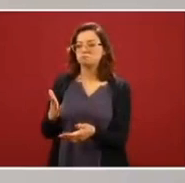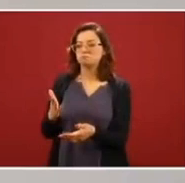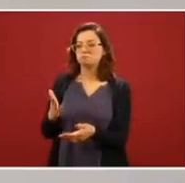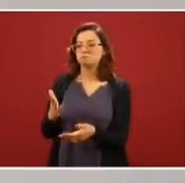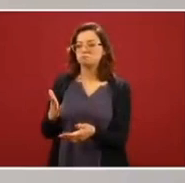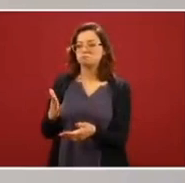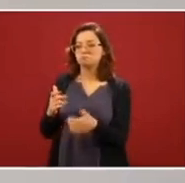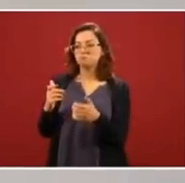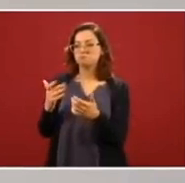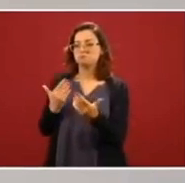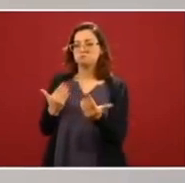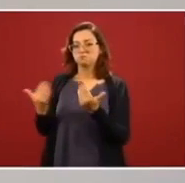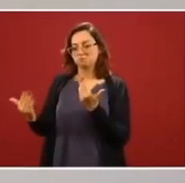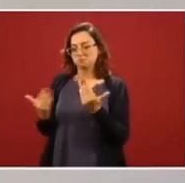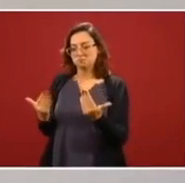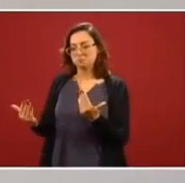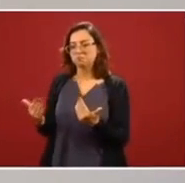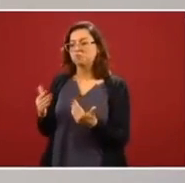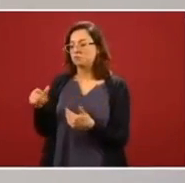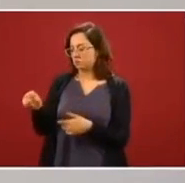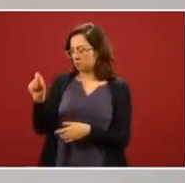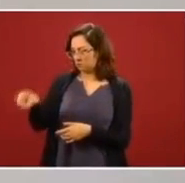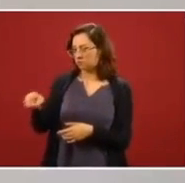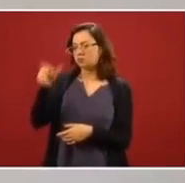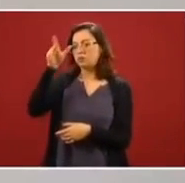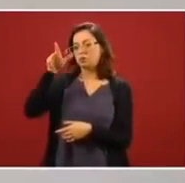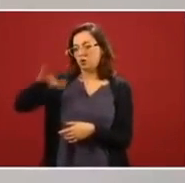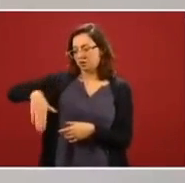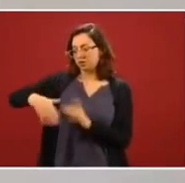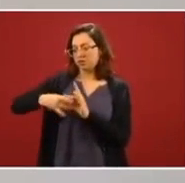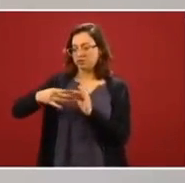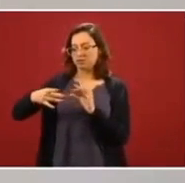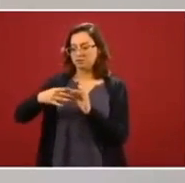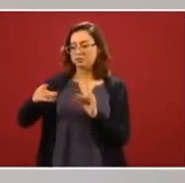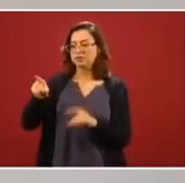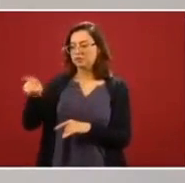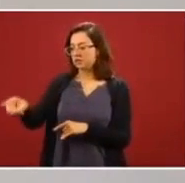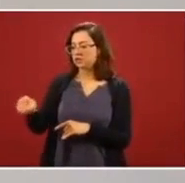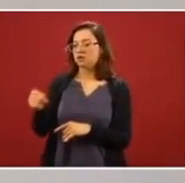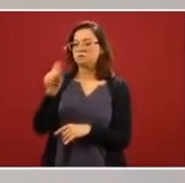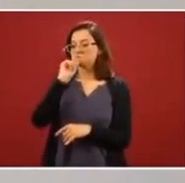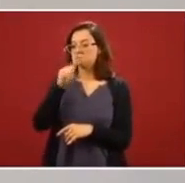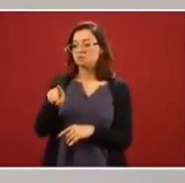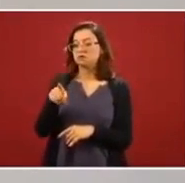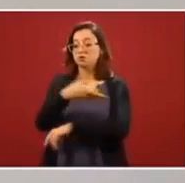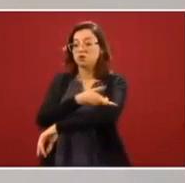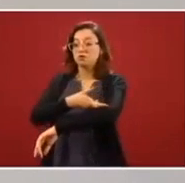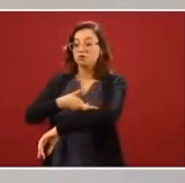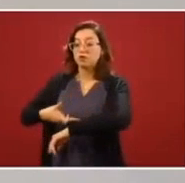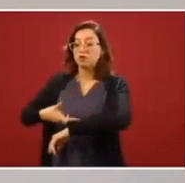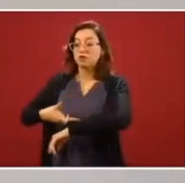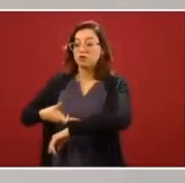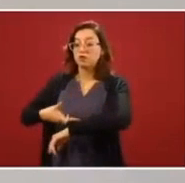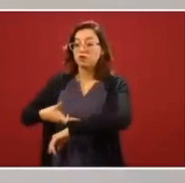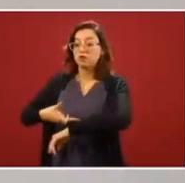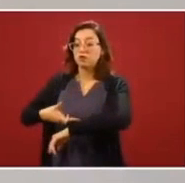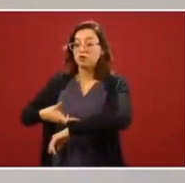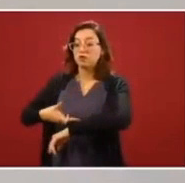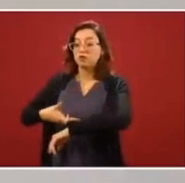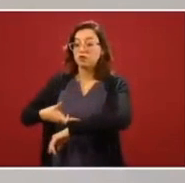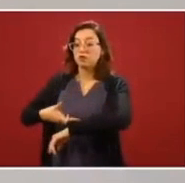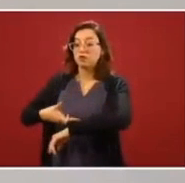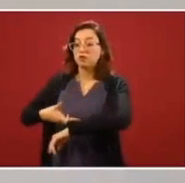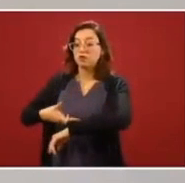to, y de acuerdo a lo que señala en su interrogante, a la familia y which